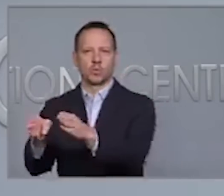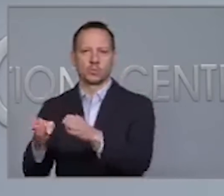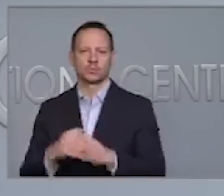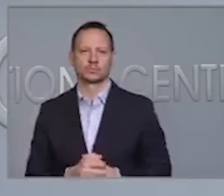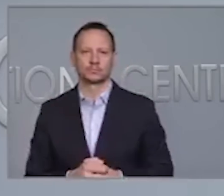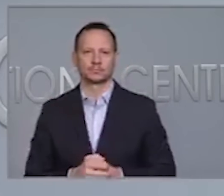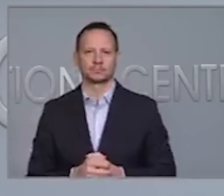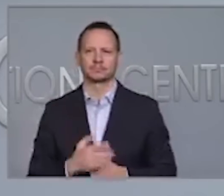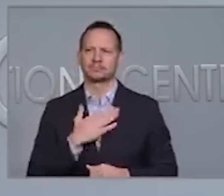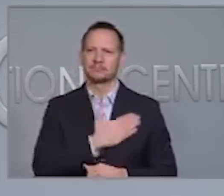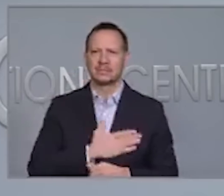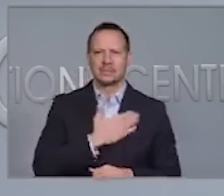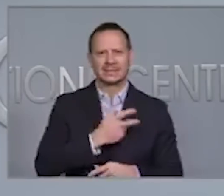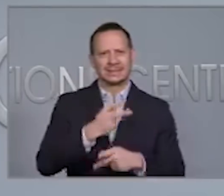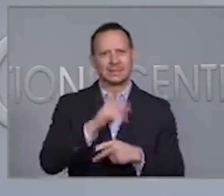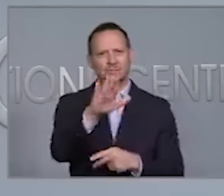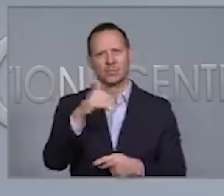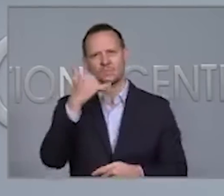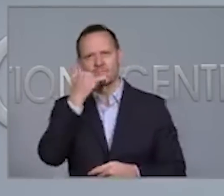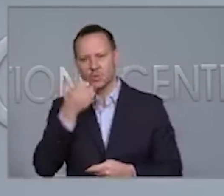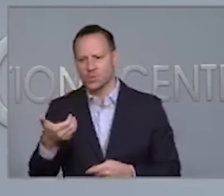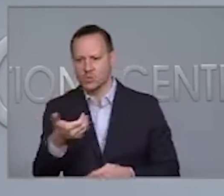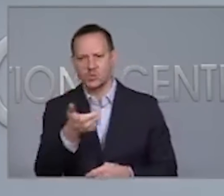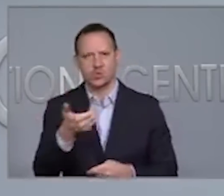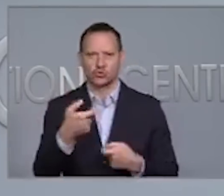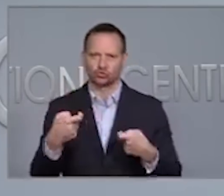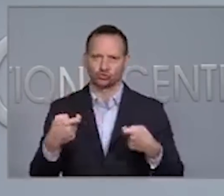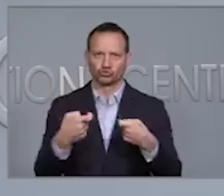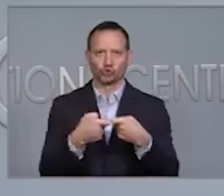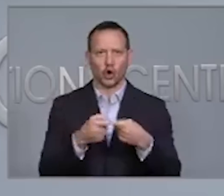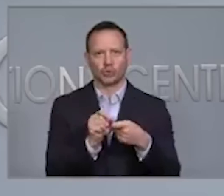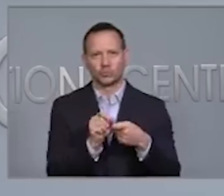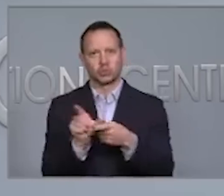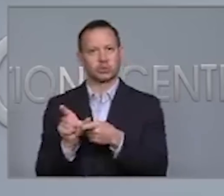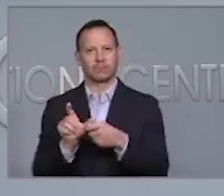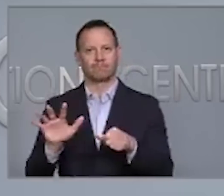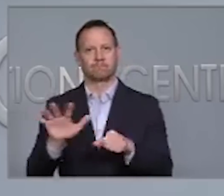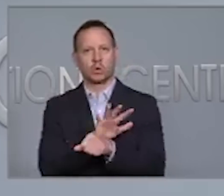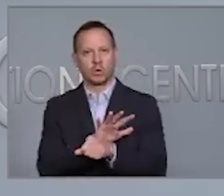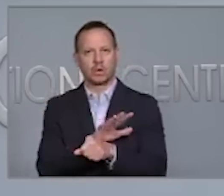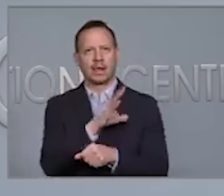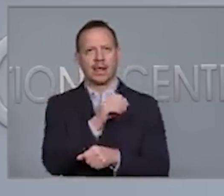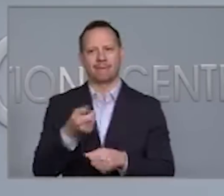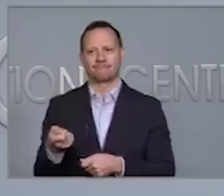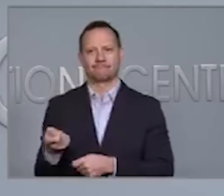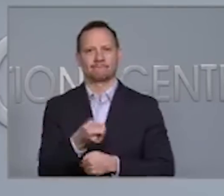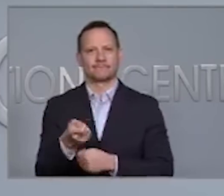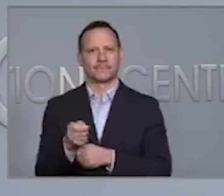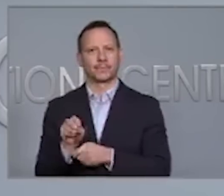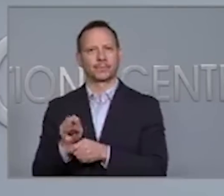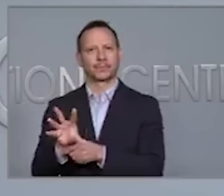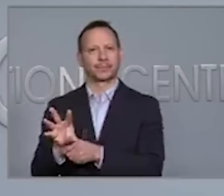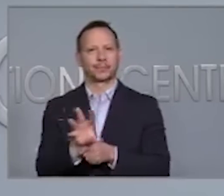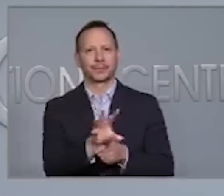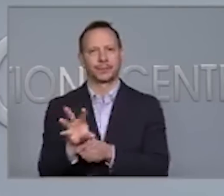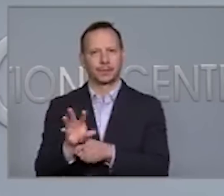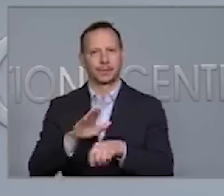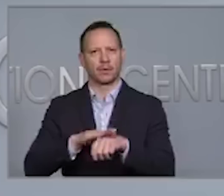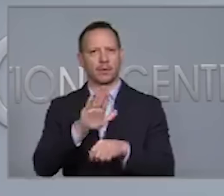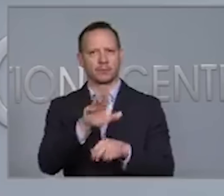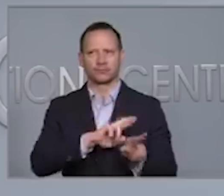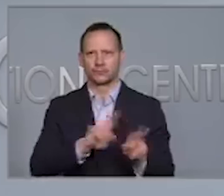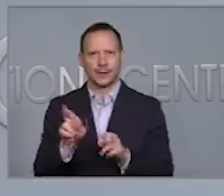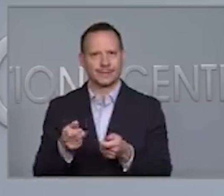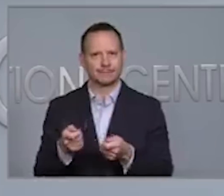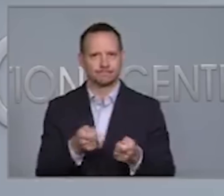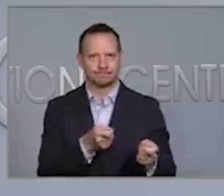Please keep your devices, your phones, charged. Have a flashlight on hand. And as you'll hear from both Director